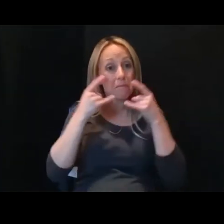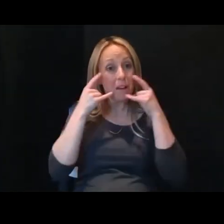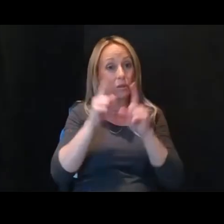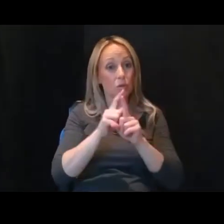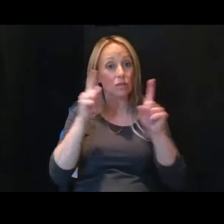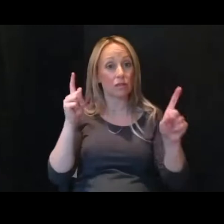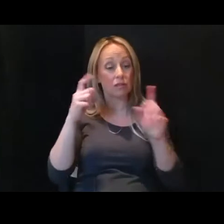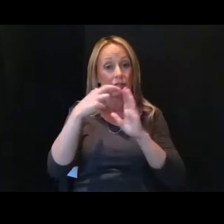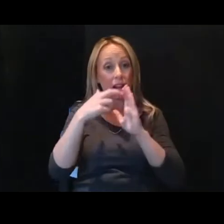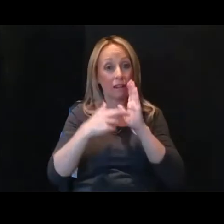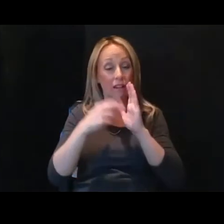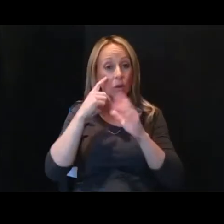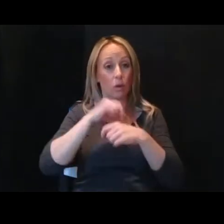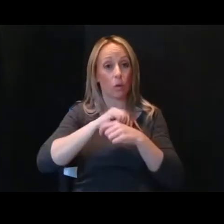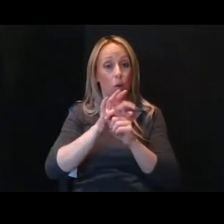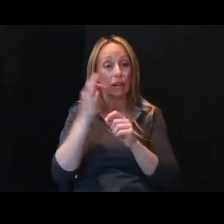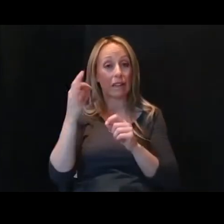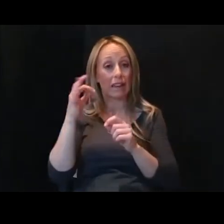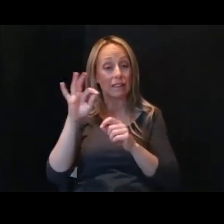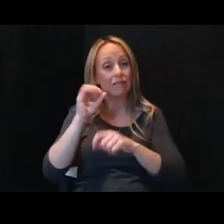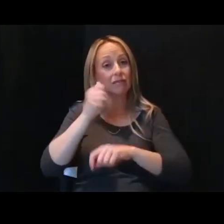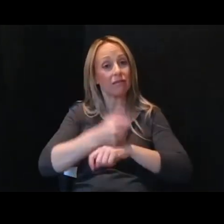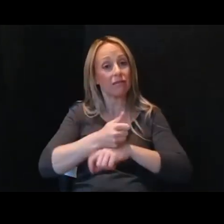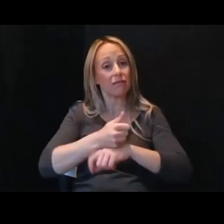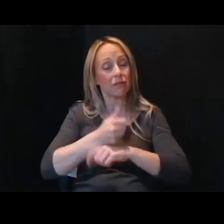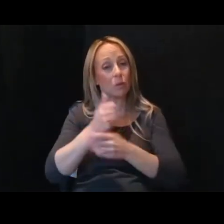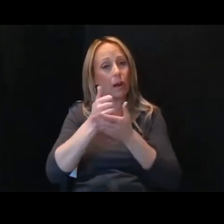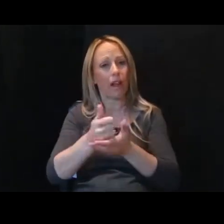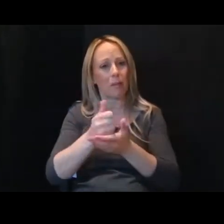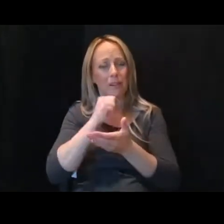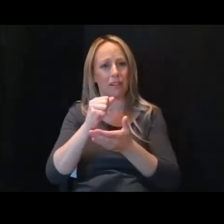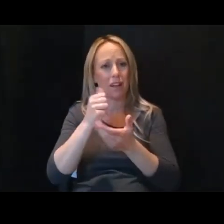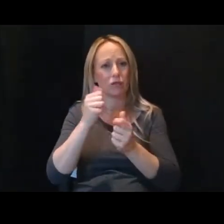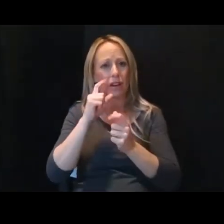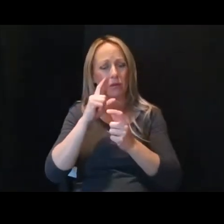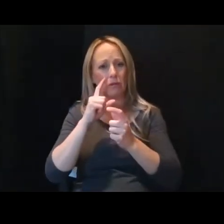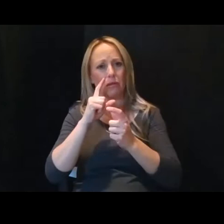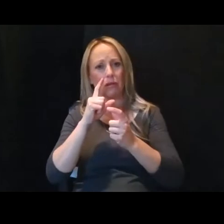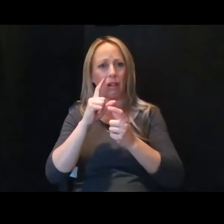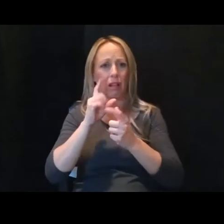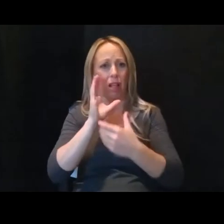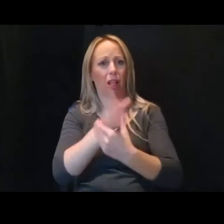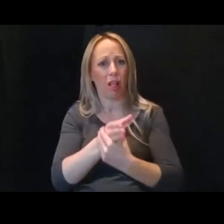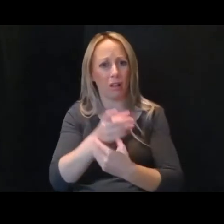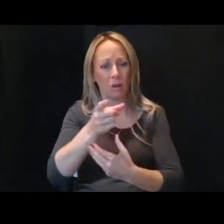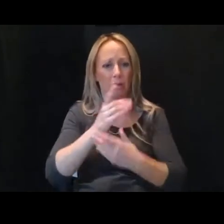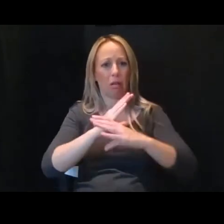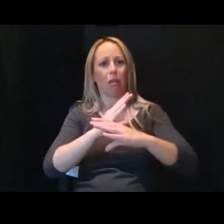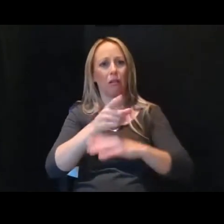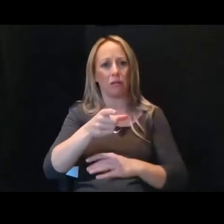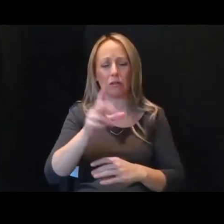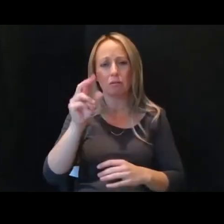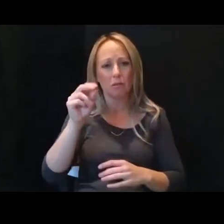for COVID-19 exist to help you, not hinder you. That is the reason why we ask if you are wearing masks and who